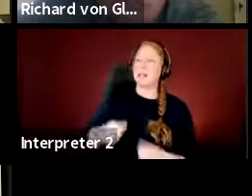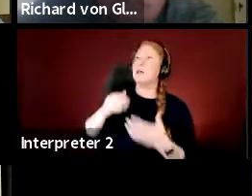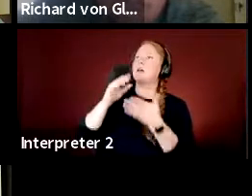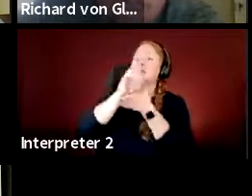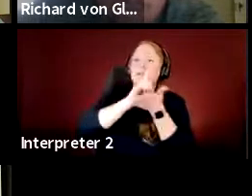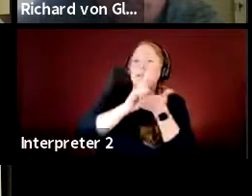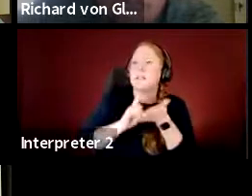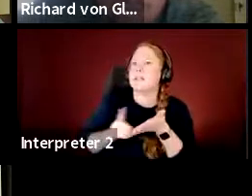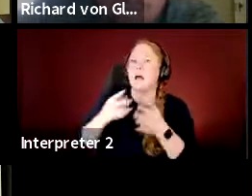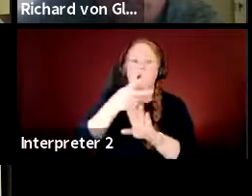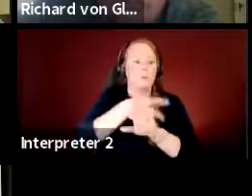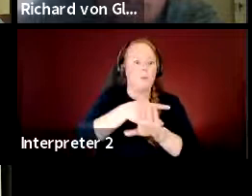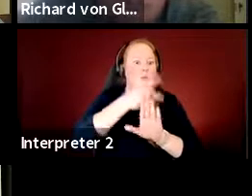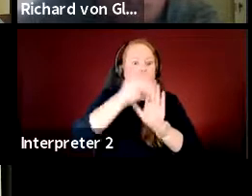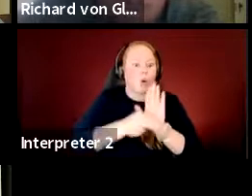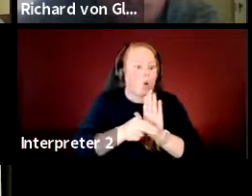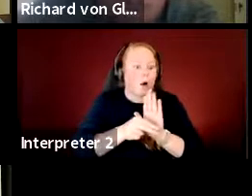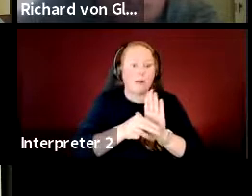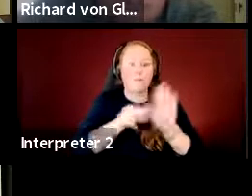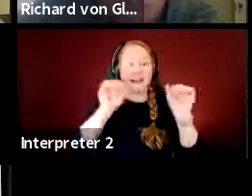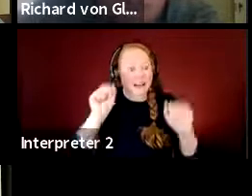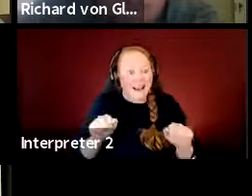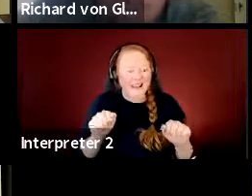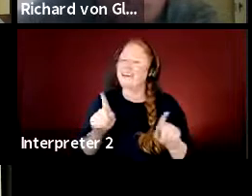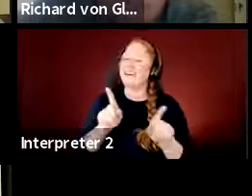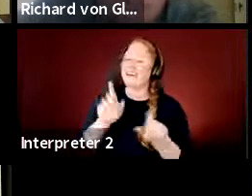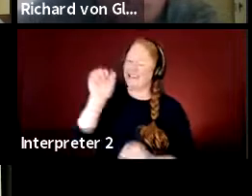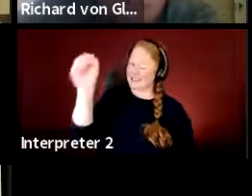youth programming and beyond. And yes, we can also